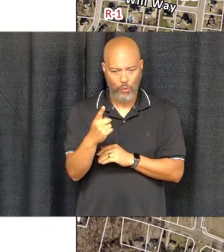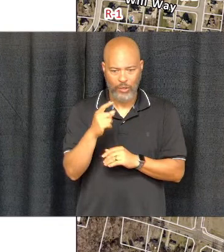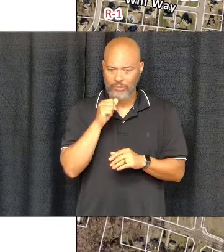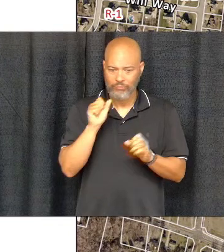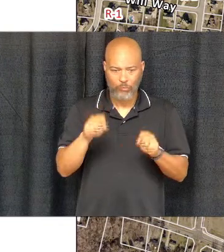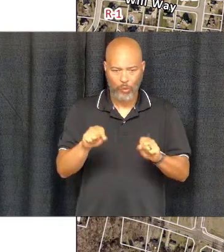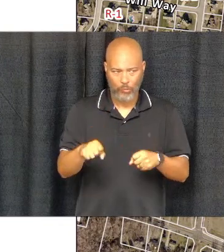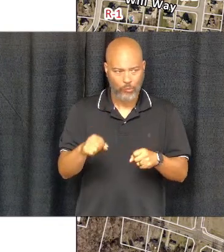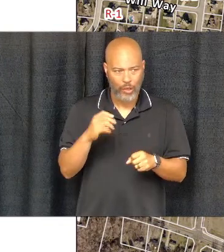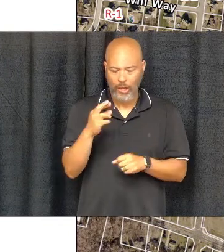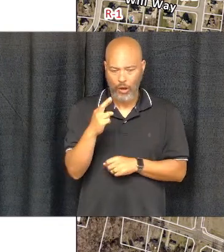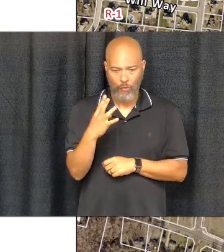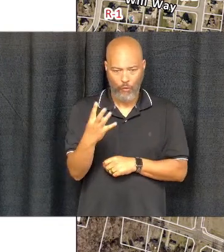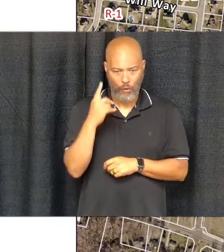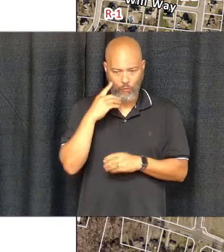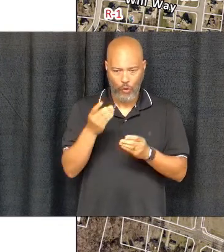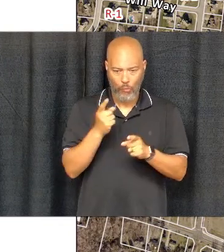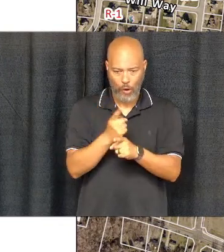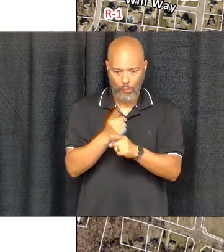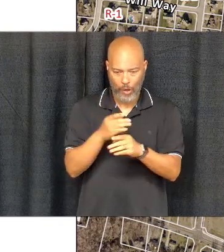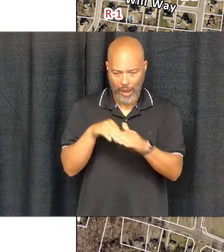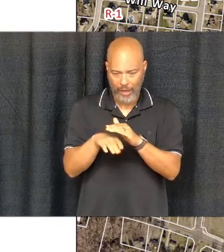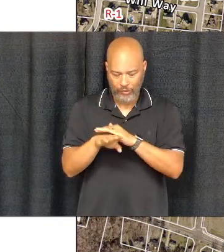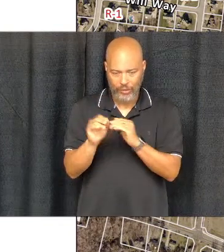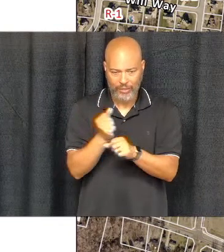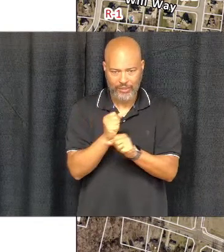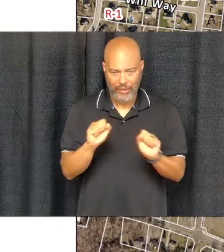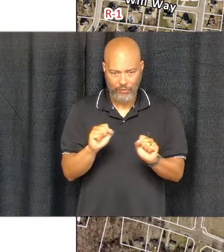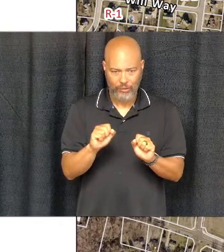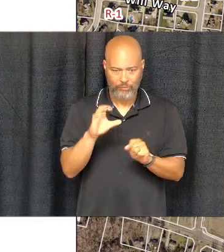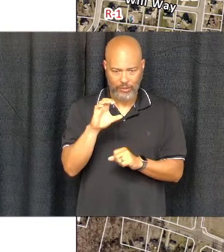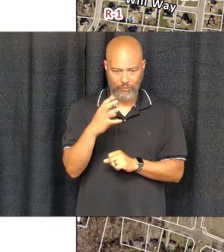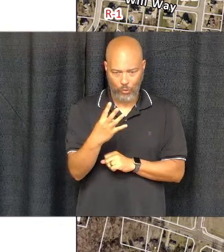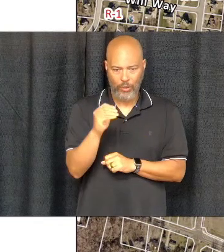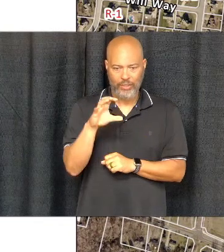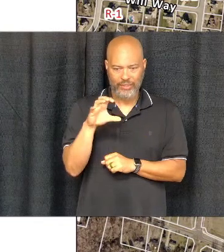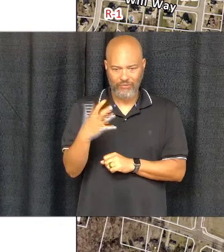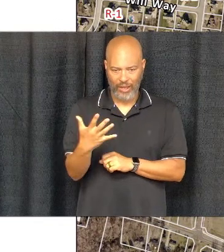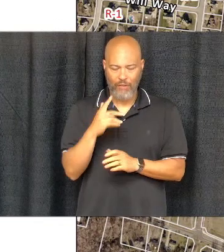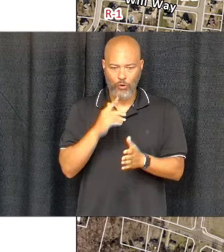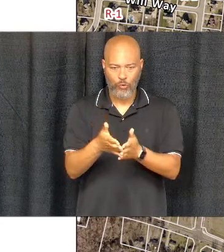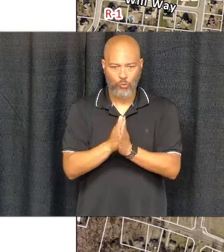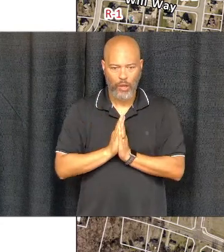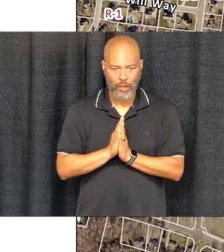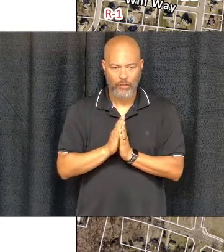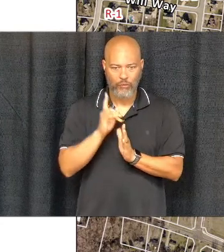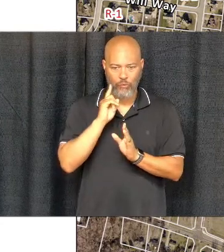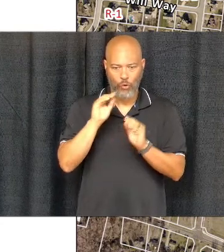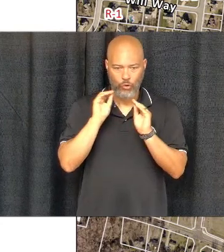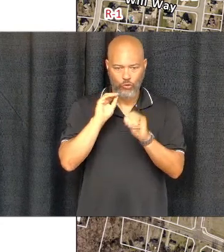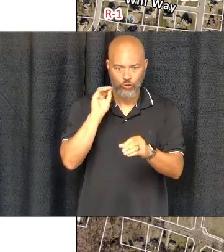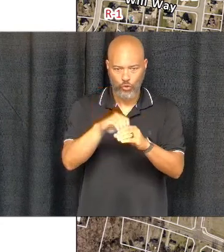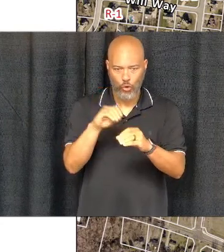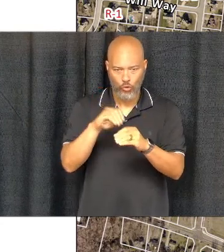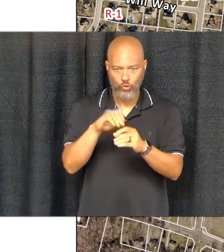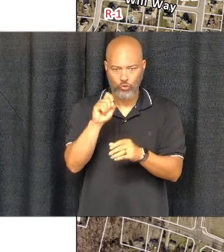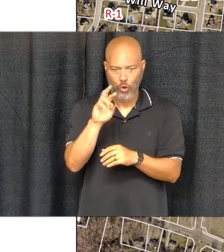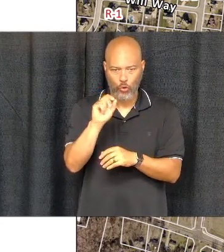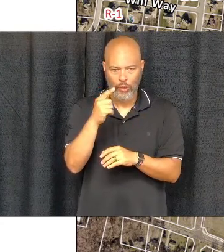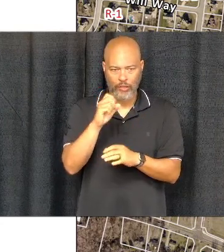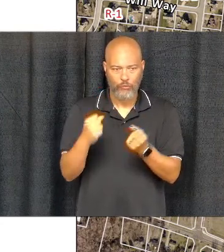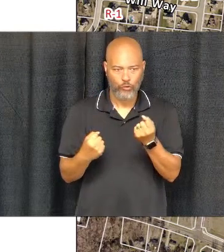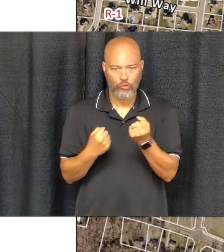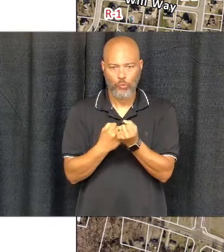viable, nor is R4 for proper access and safety. C4 and C5 are requested for a storage and support of